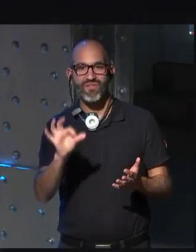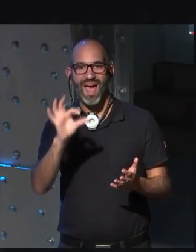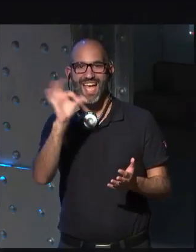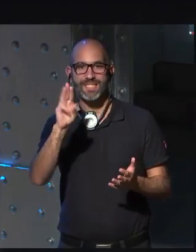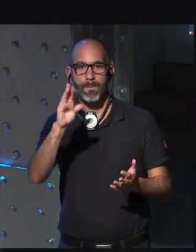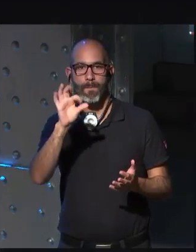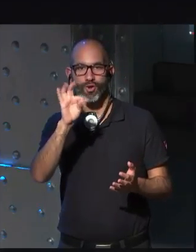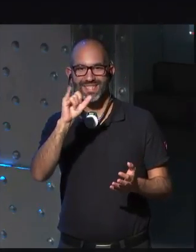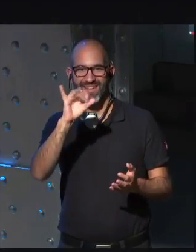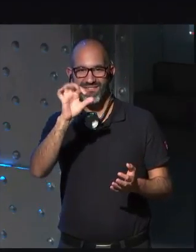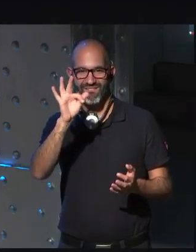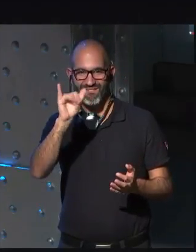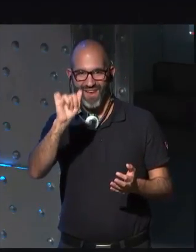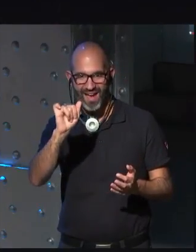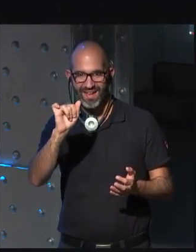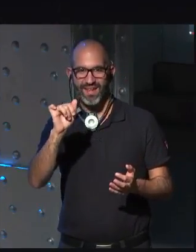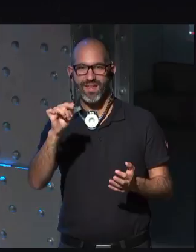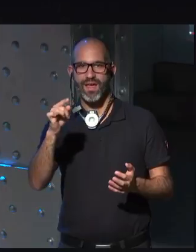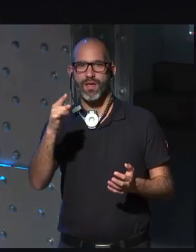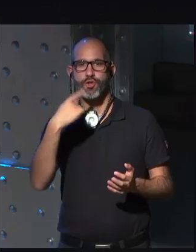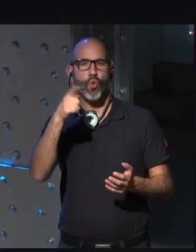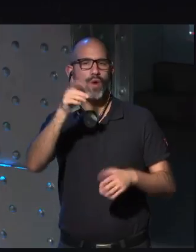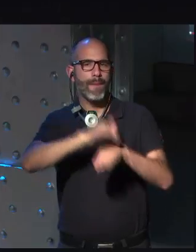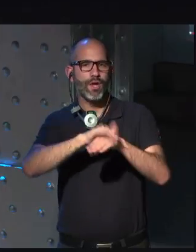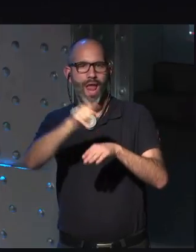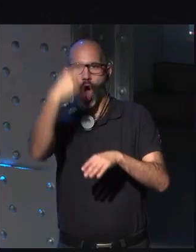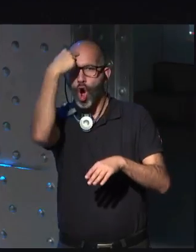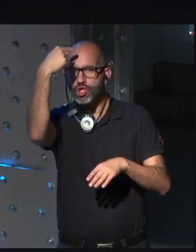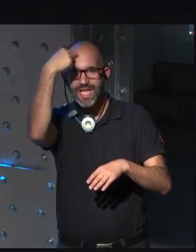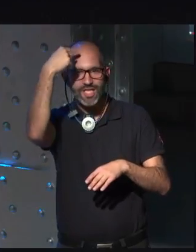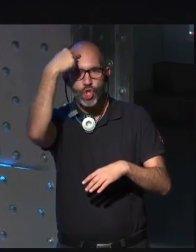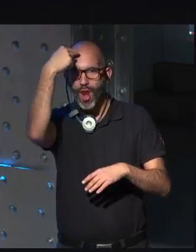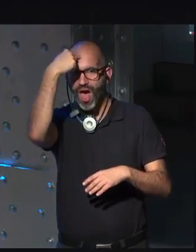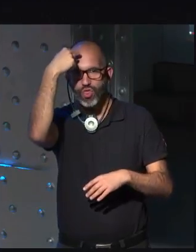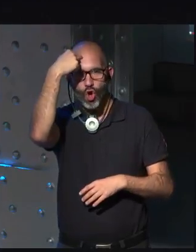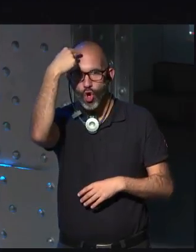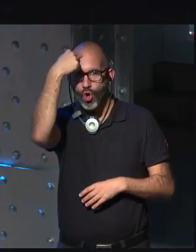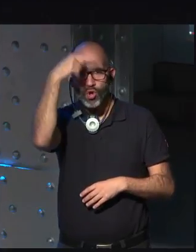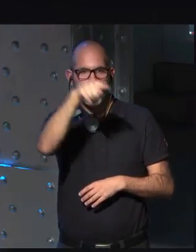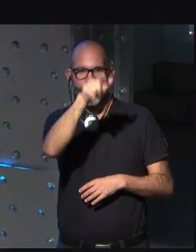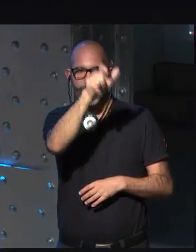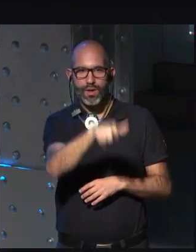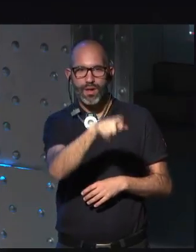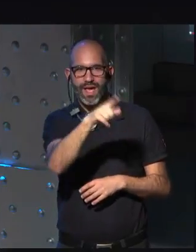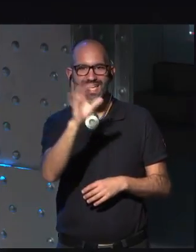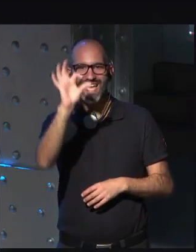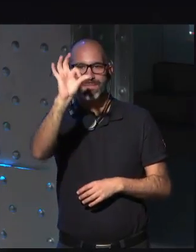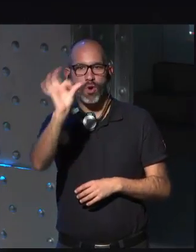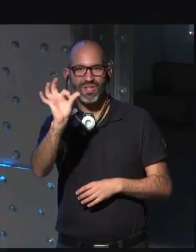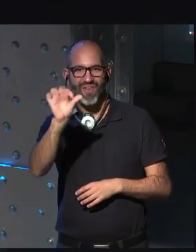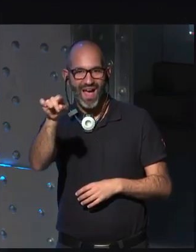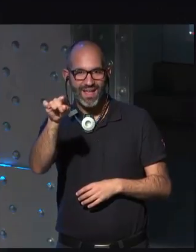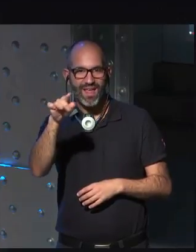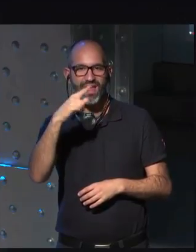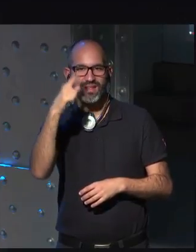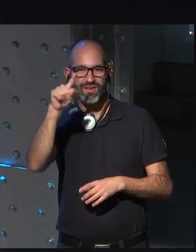who was obsessed with I guess once a week Spotify will make a playlist for you called Discover or something. Yeah. And he was just obsessed with it because